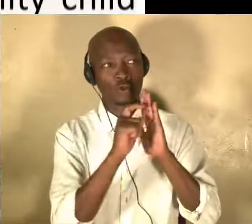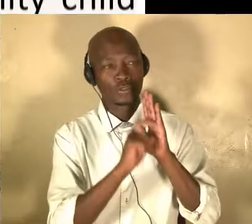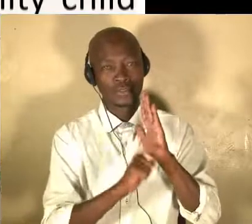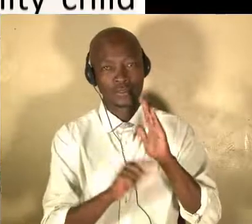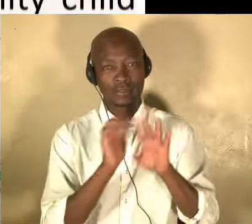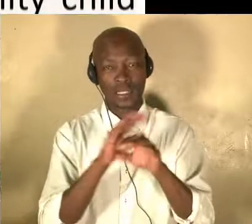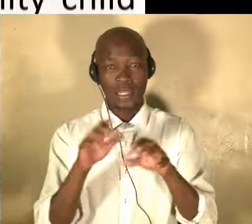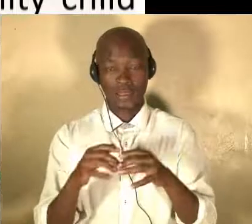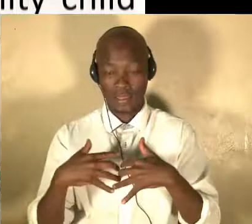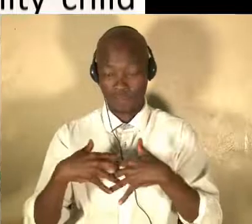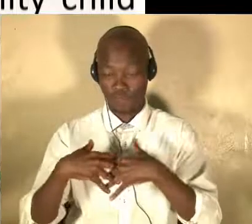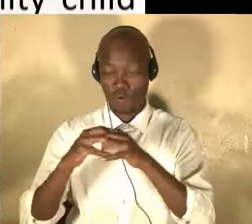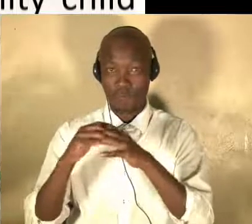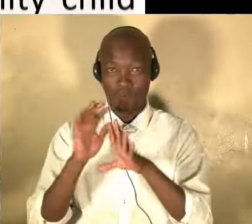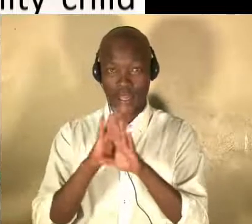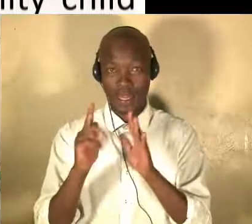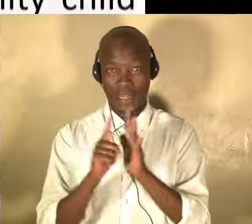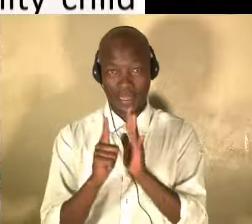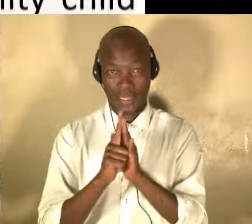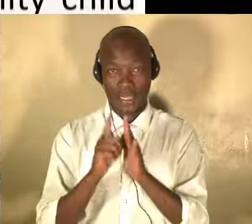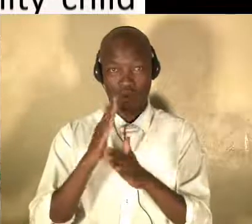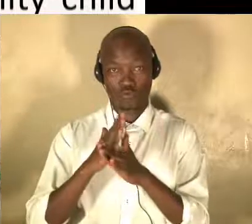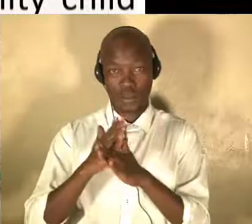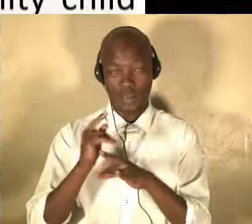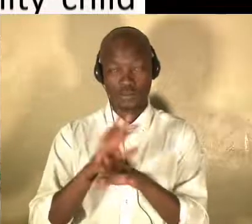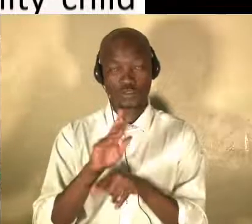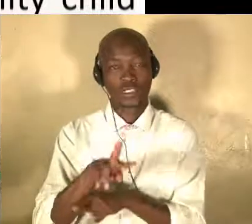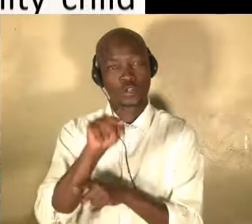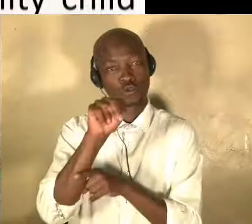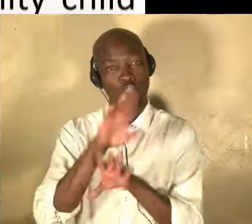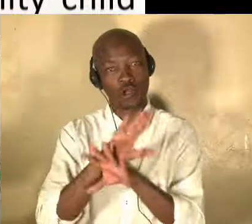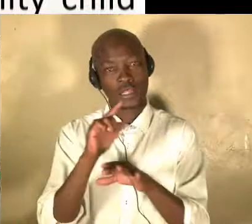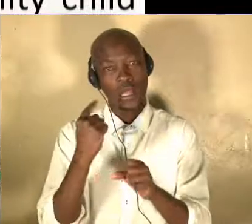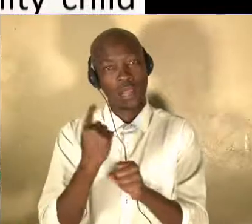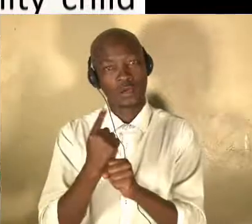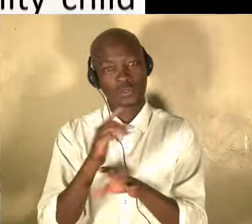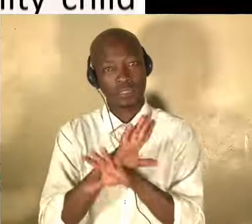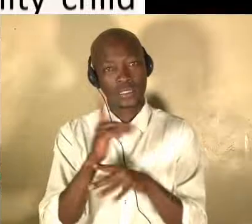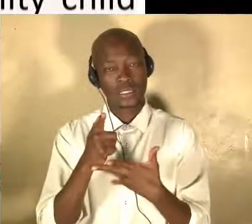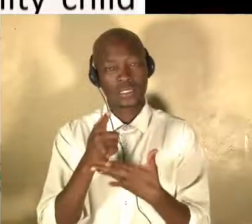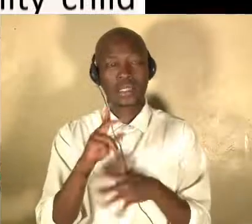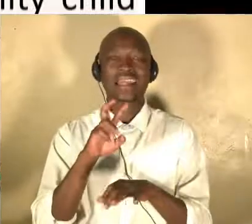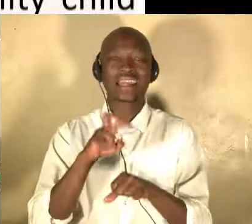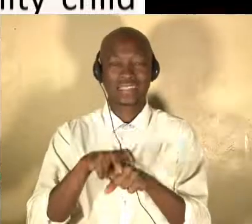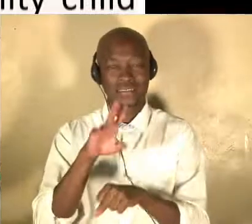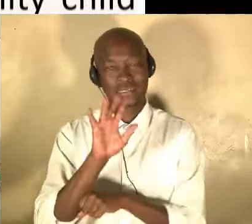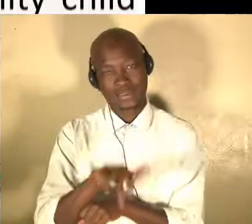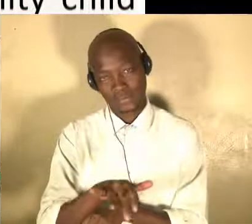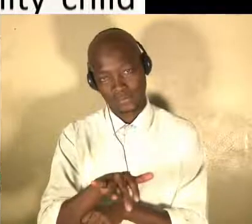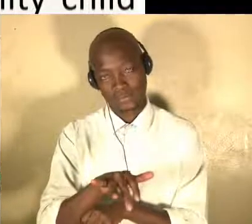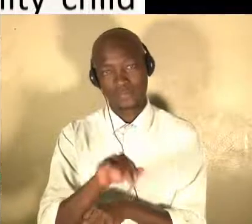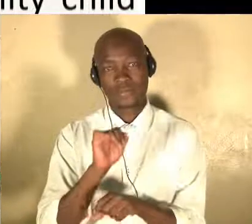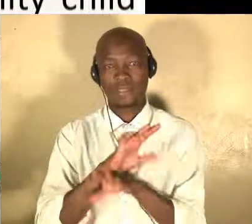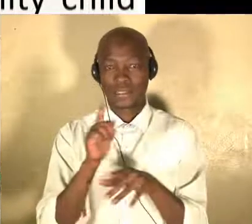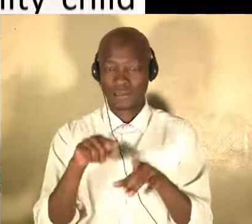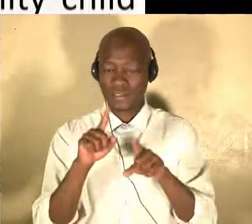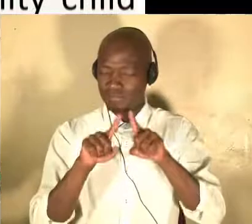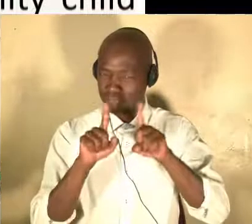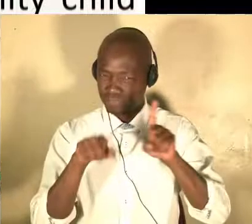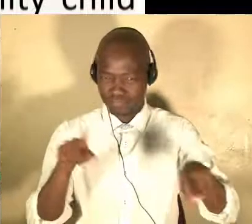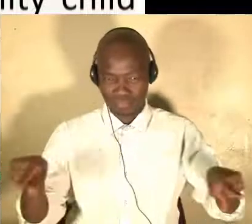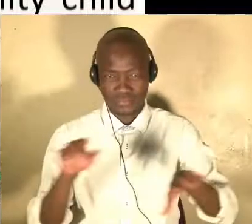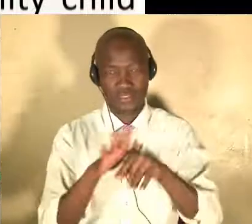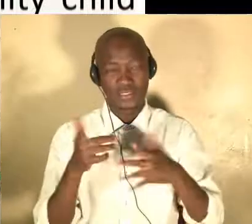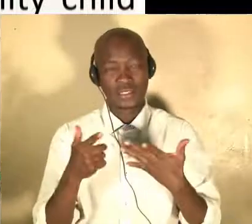form a legal framework of which the North Gauteng High Court required that there should be that comprehensive legal